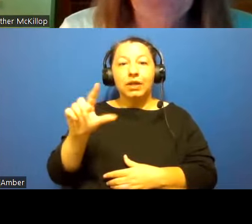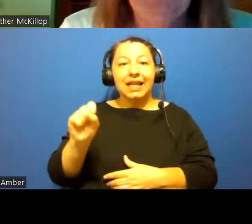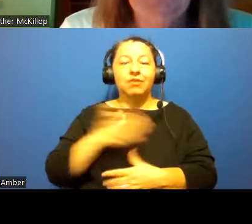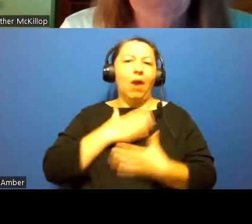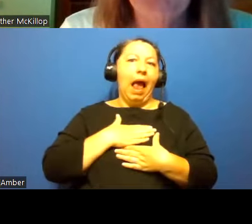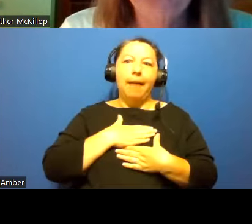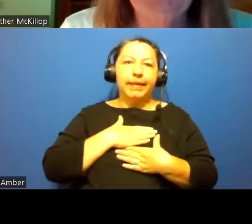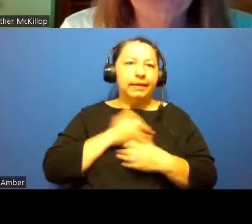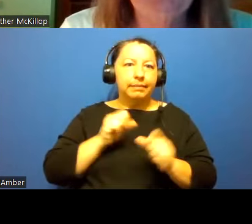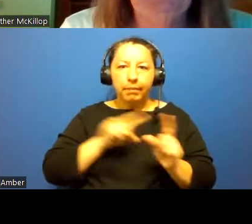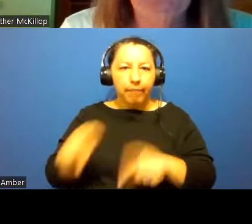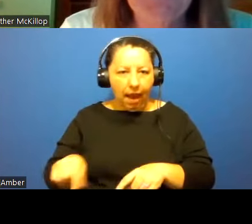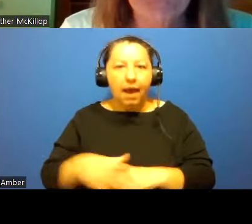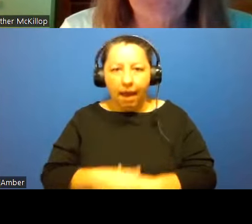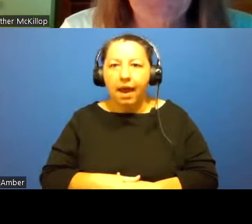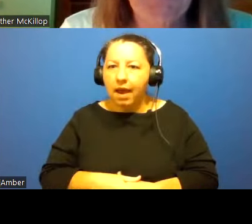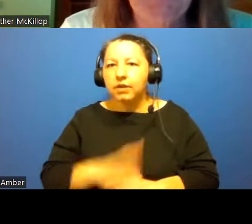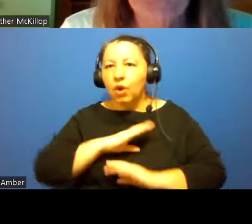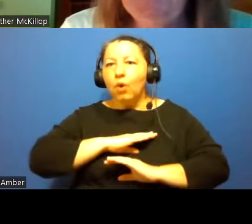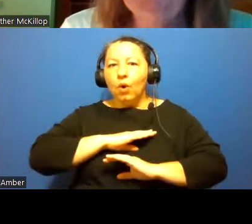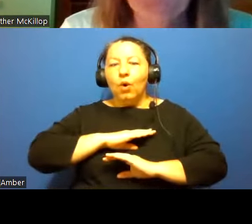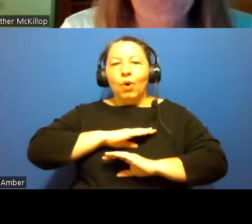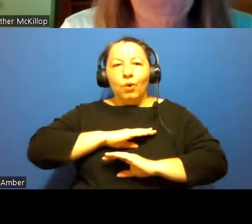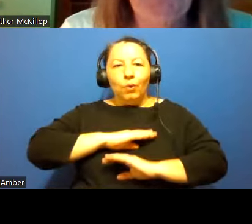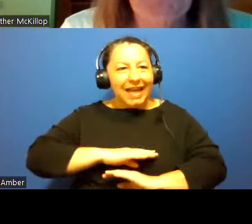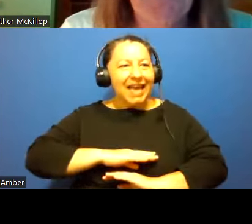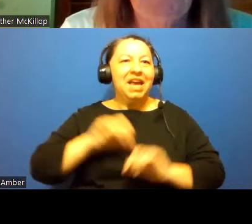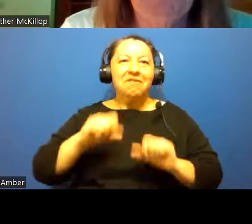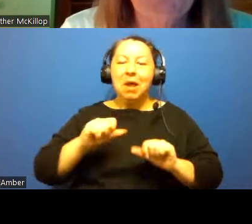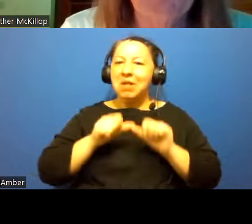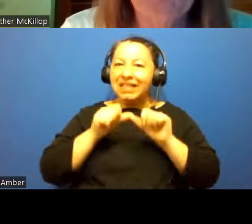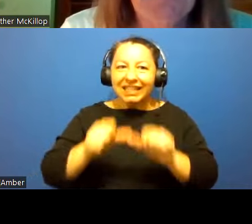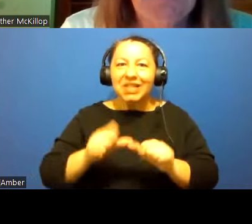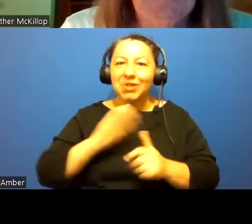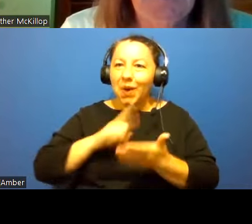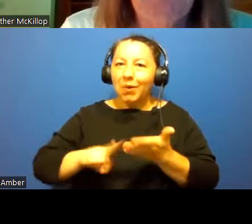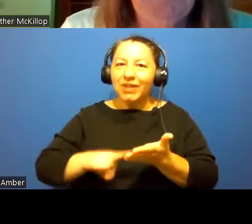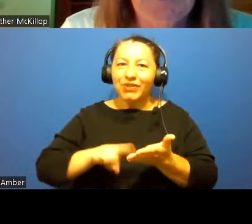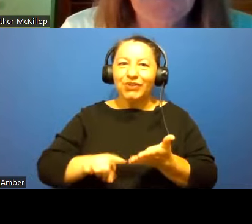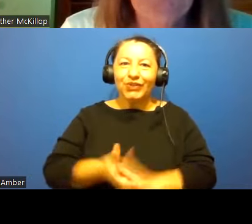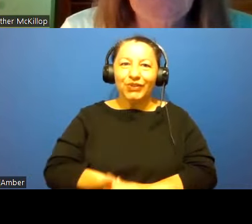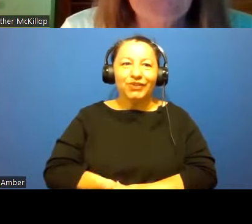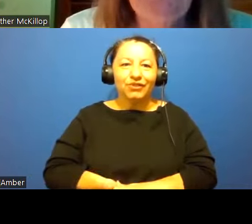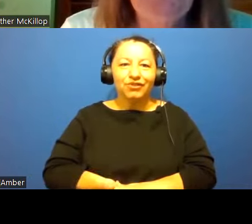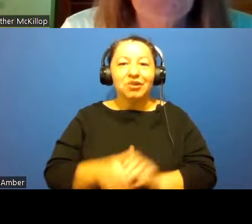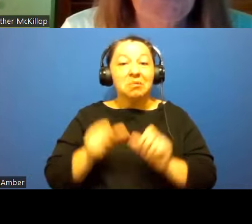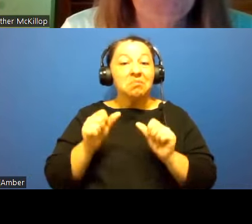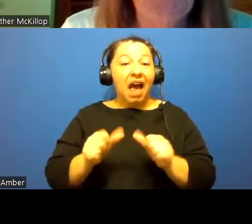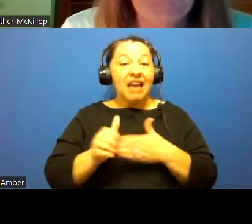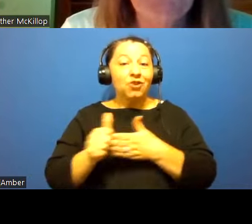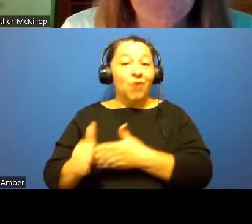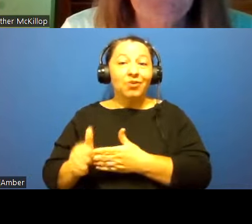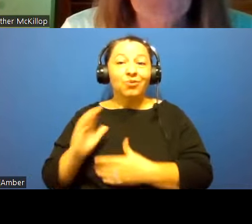back here. It's such a relief and to be able to continue our research. I can direct you to